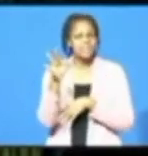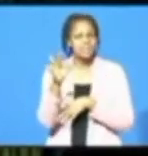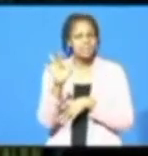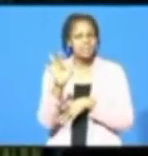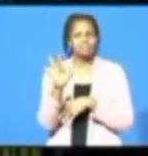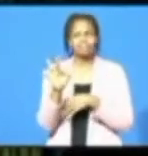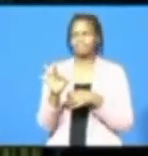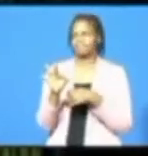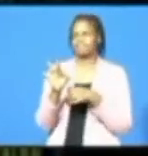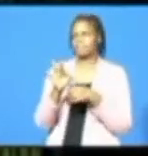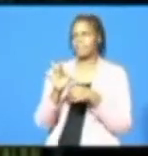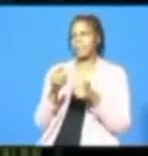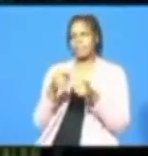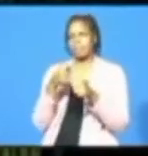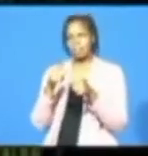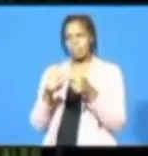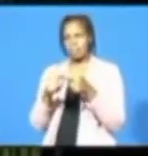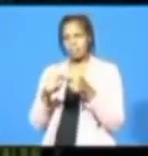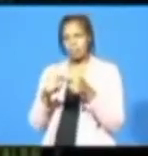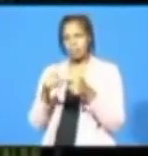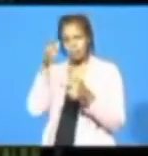Then the men of the city